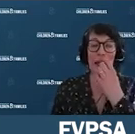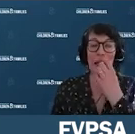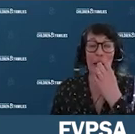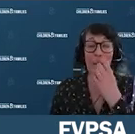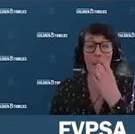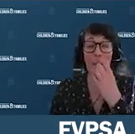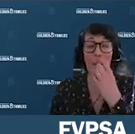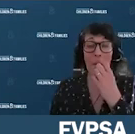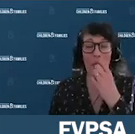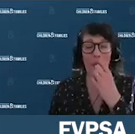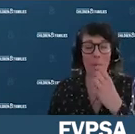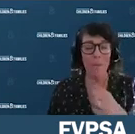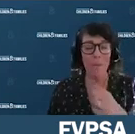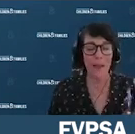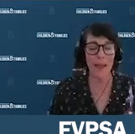Thanks, Laura.